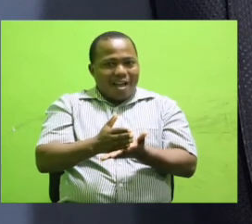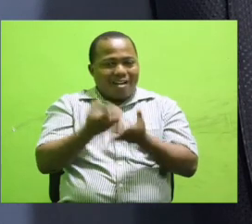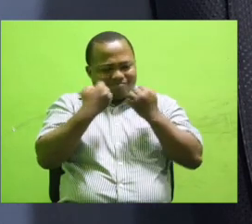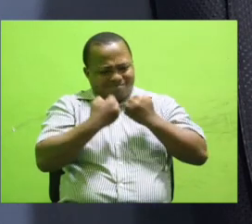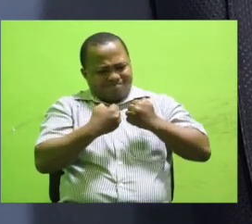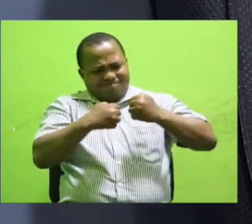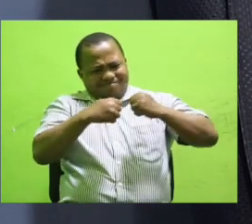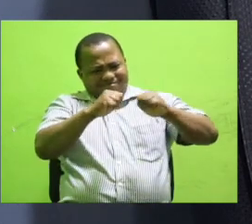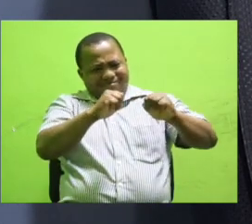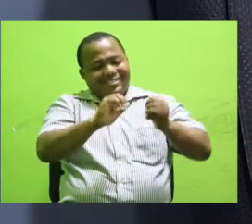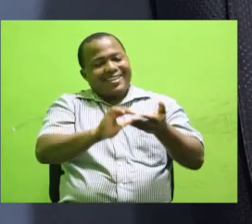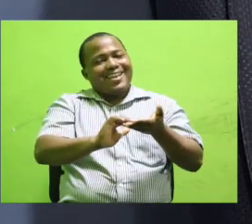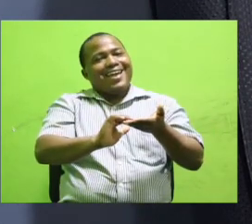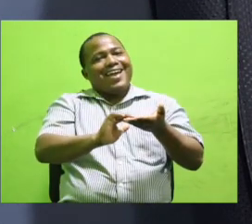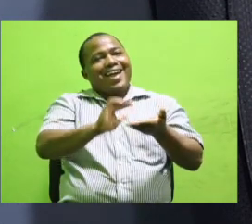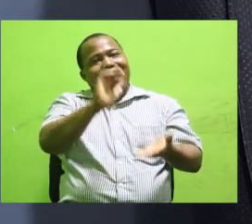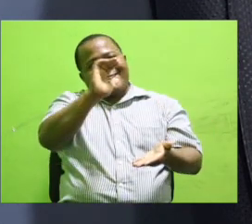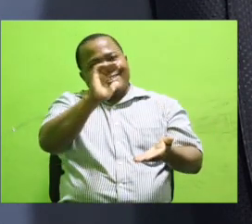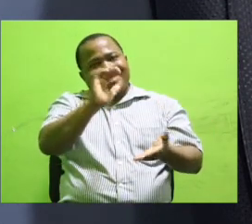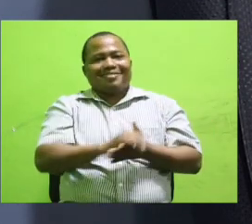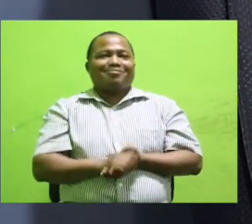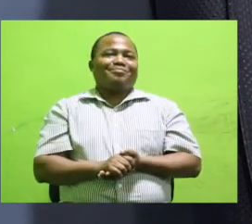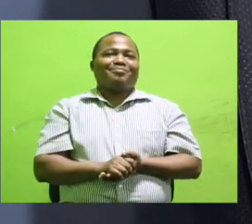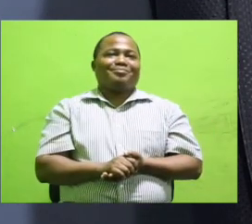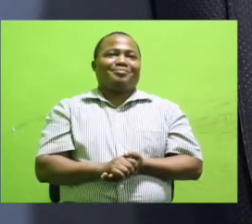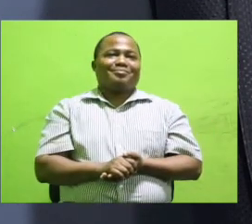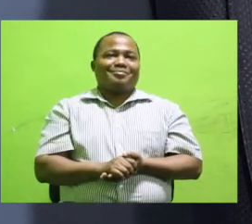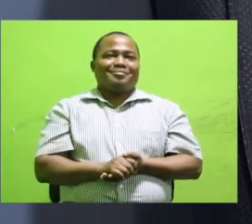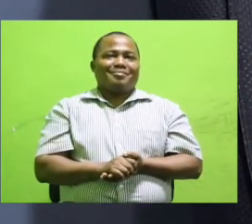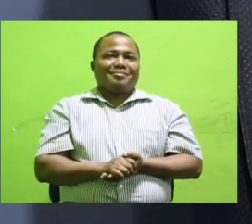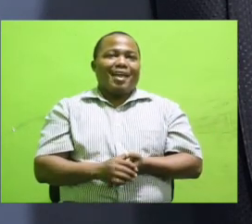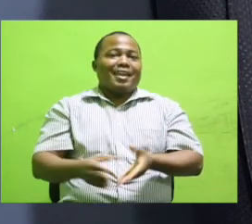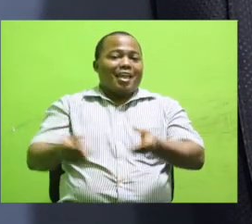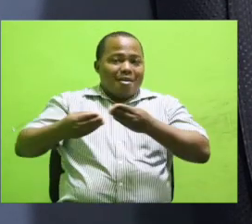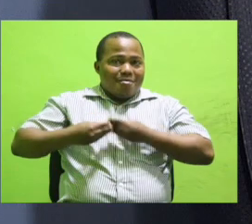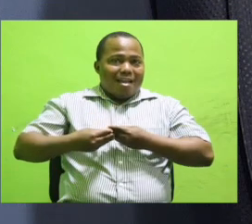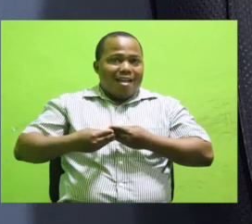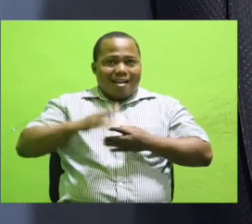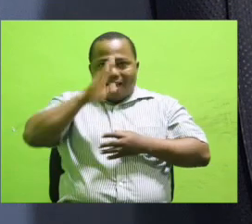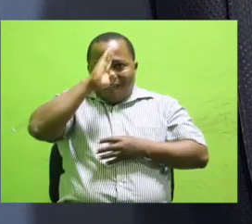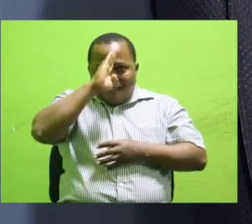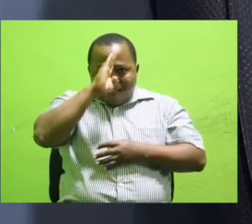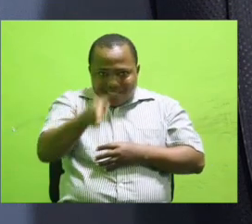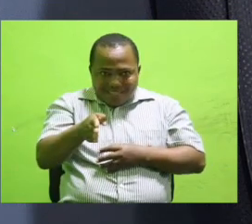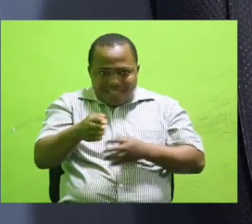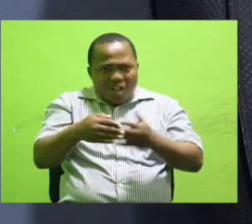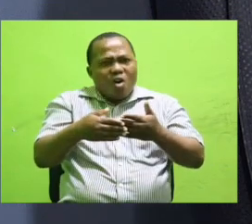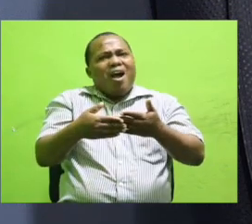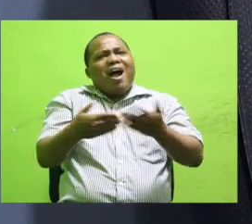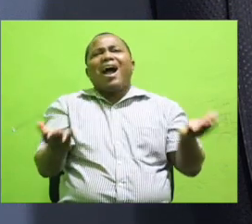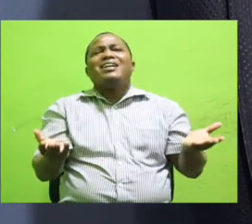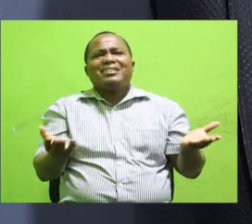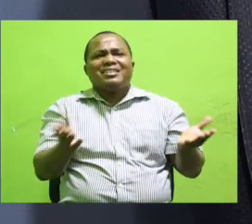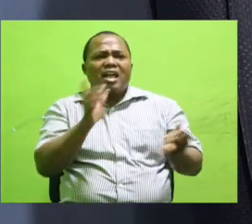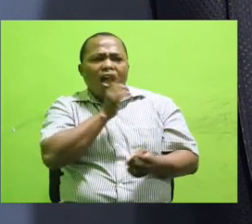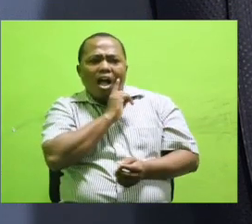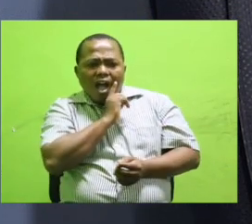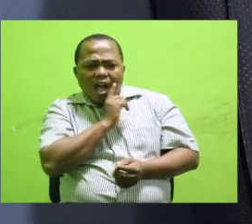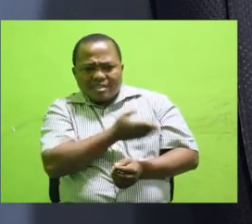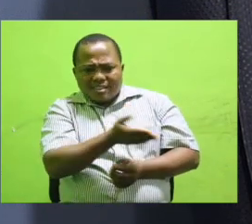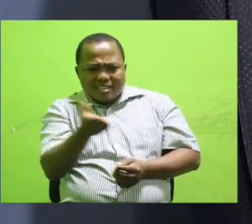sure to pay more attention and watch on how to answer these tricky